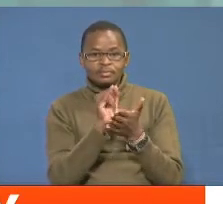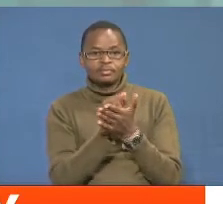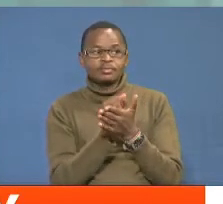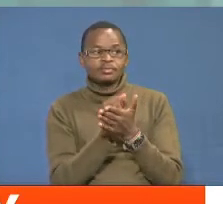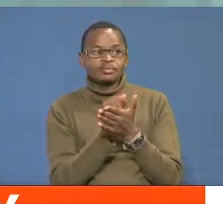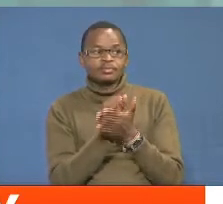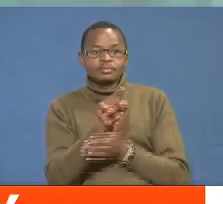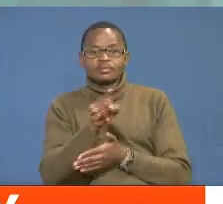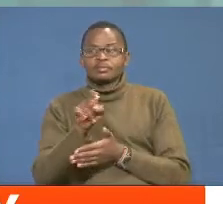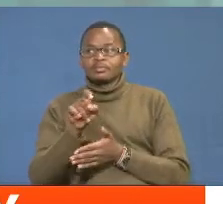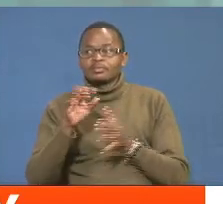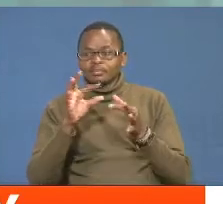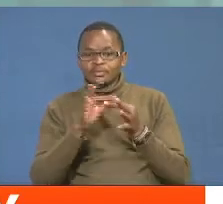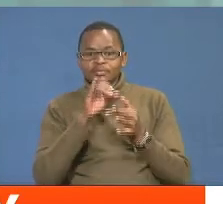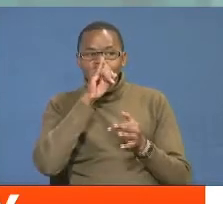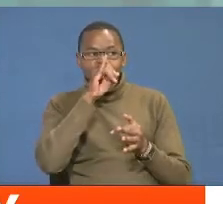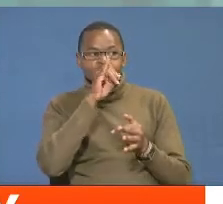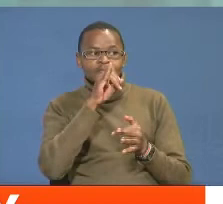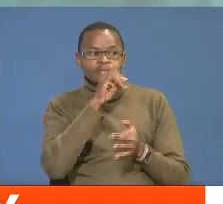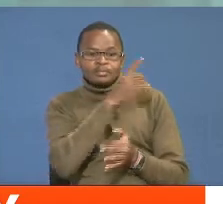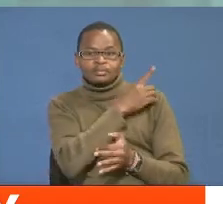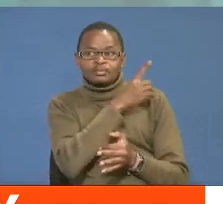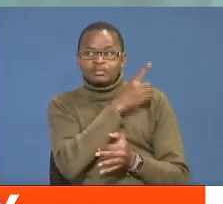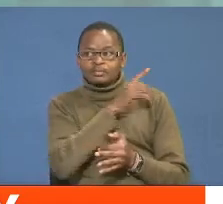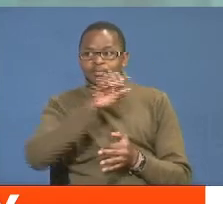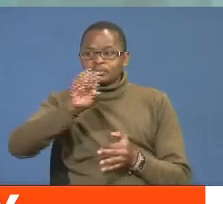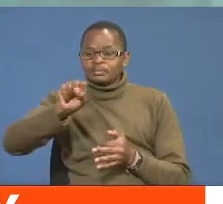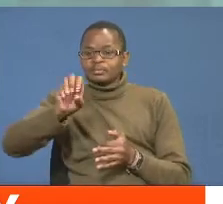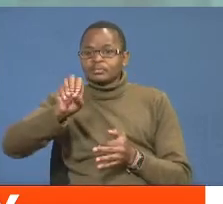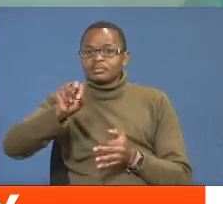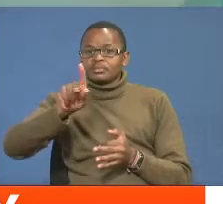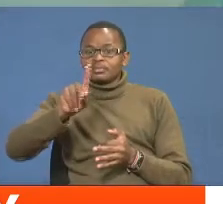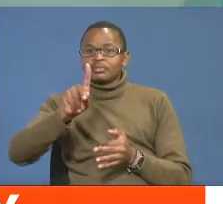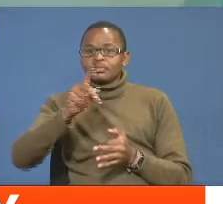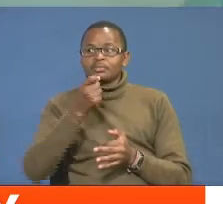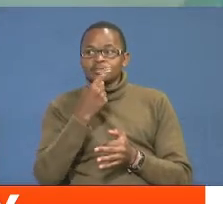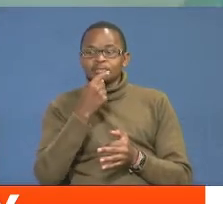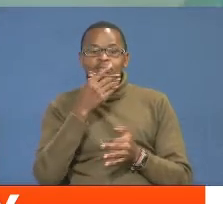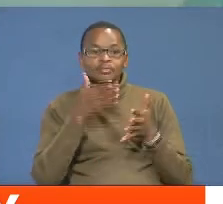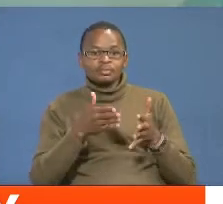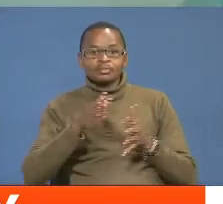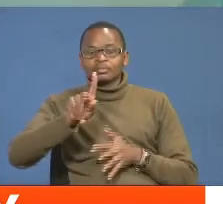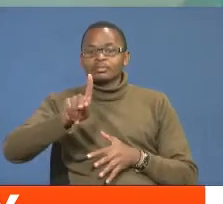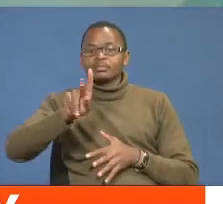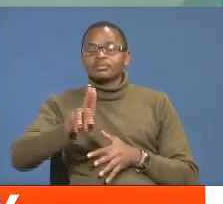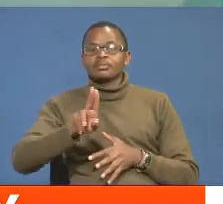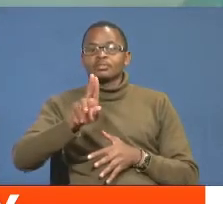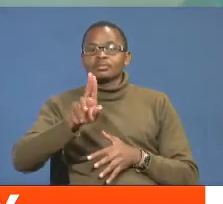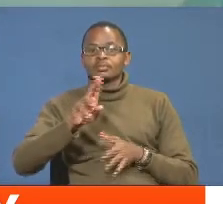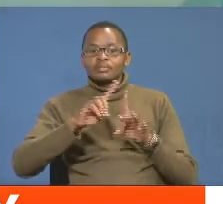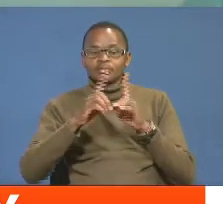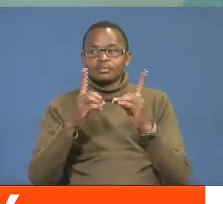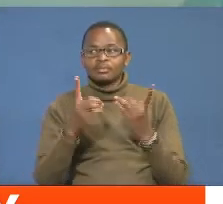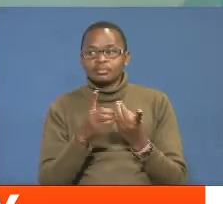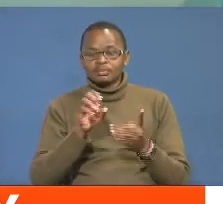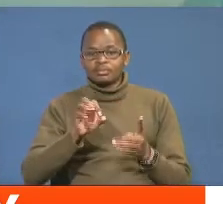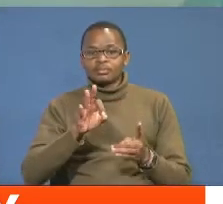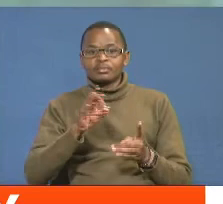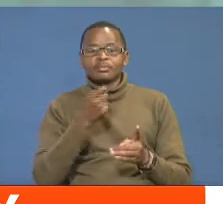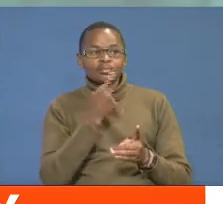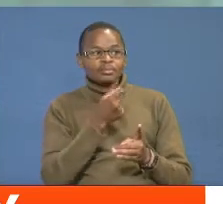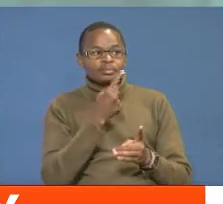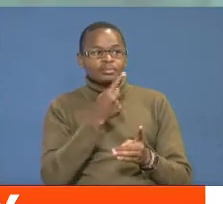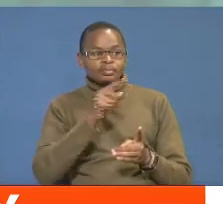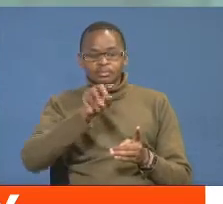particular vaccine. Joining us tonight is Dr. Songok from the School of Medicine here in Kenyatta University Department of